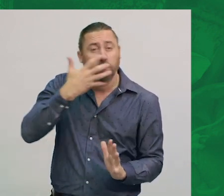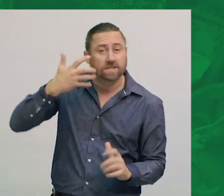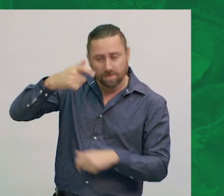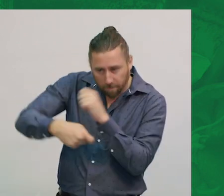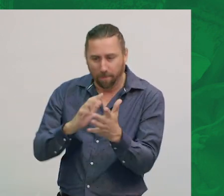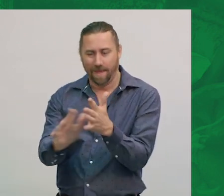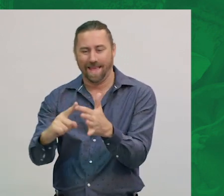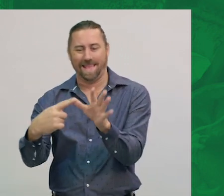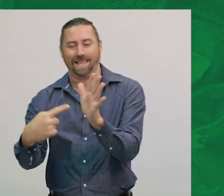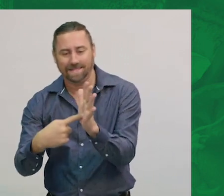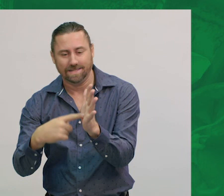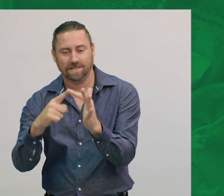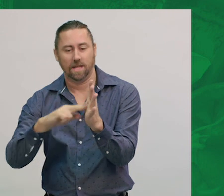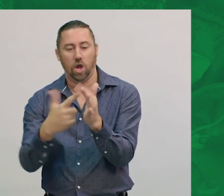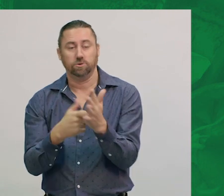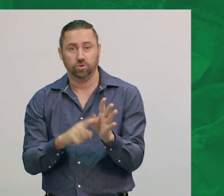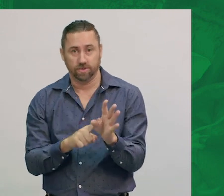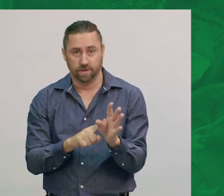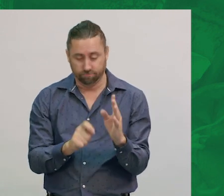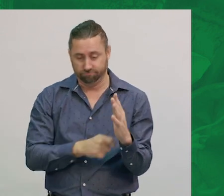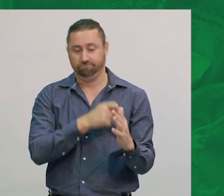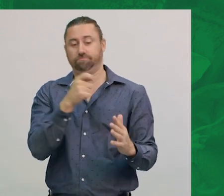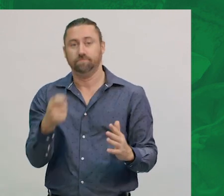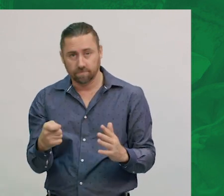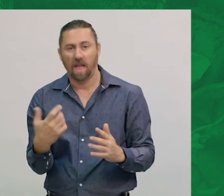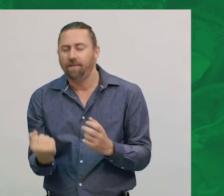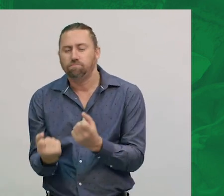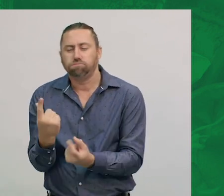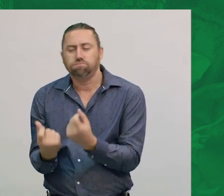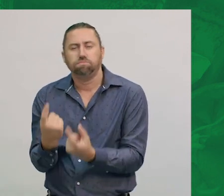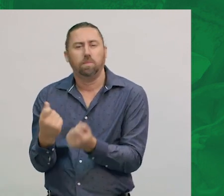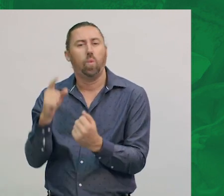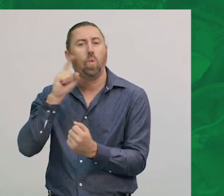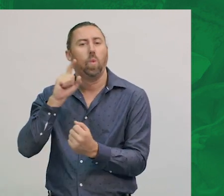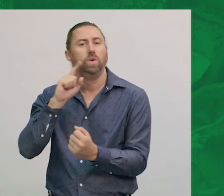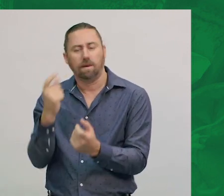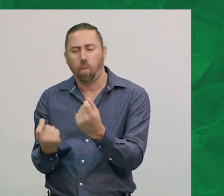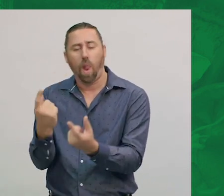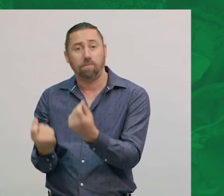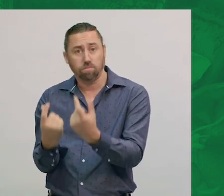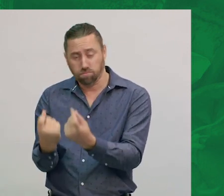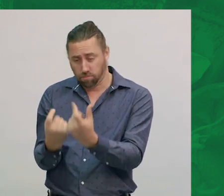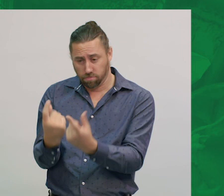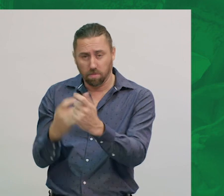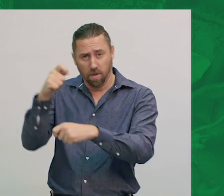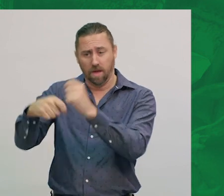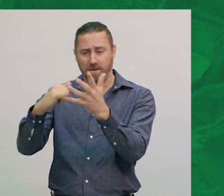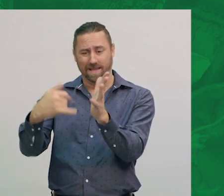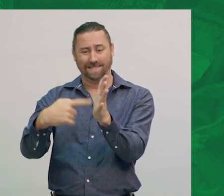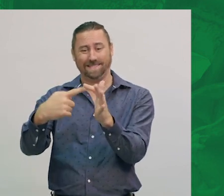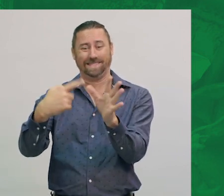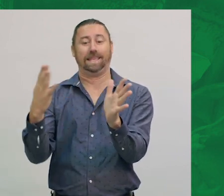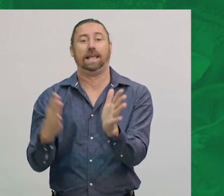energy. Step 2. The heat energy heats up the liquid, usually water, inside a boiler to produce